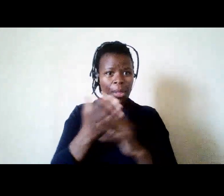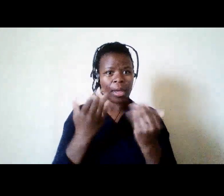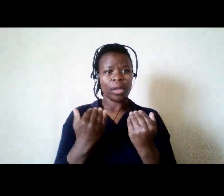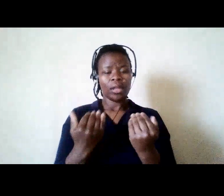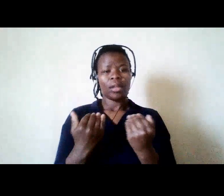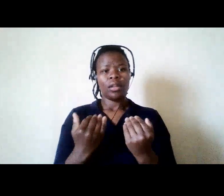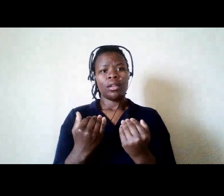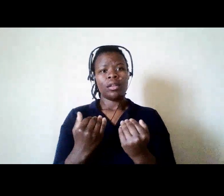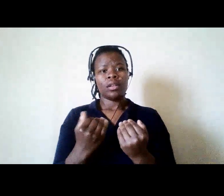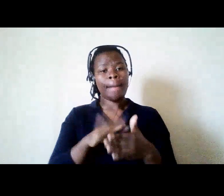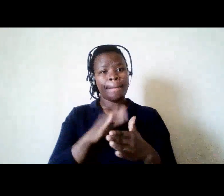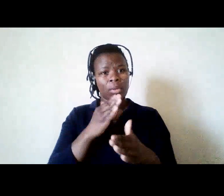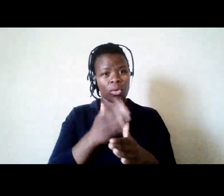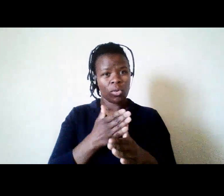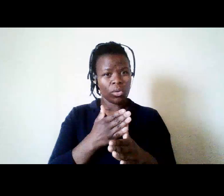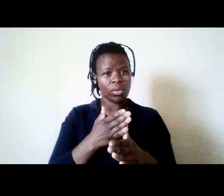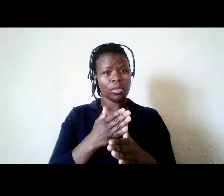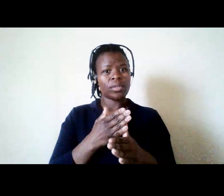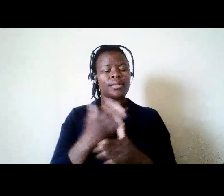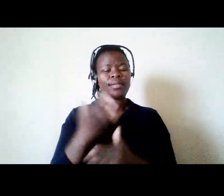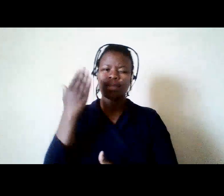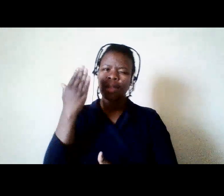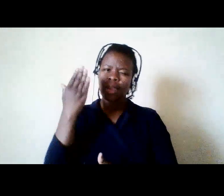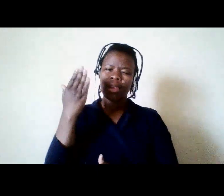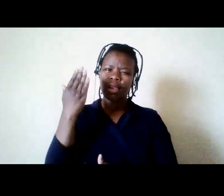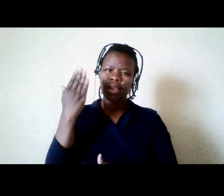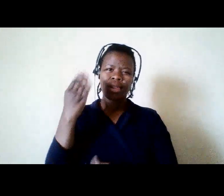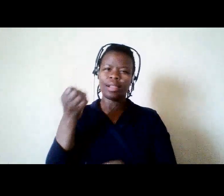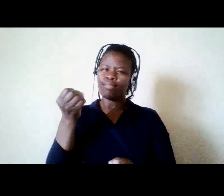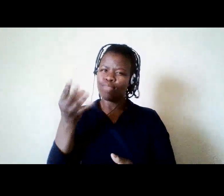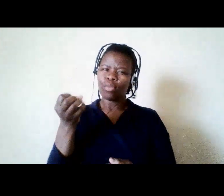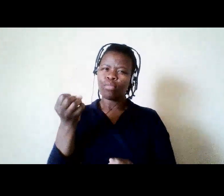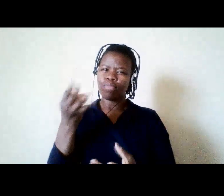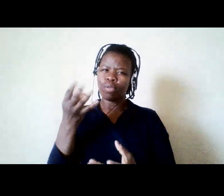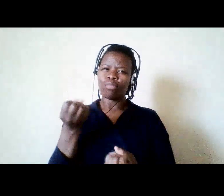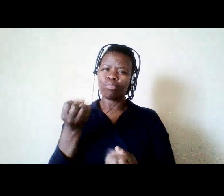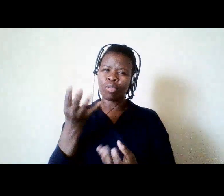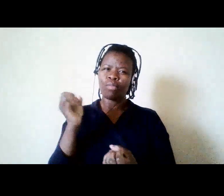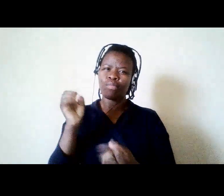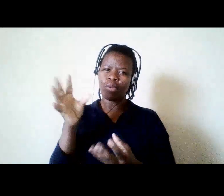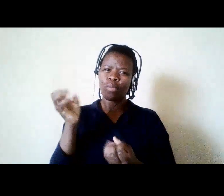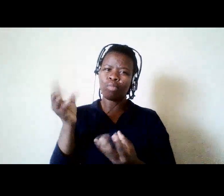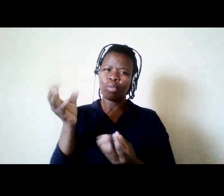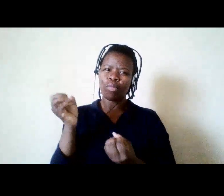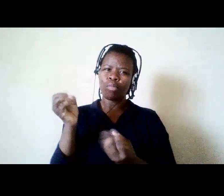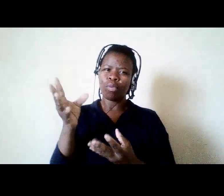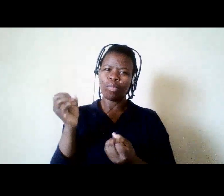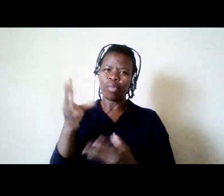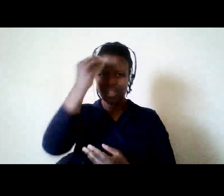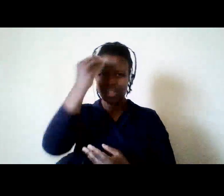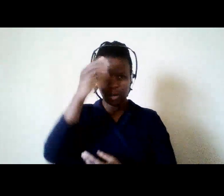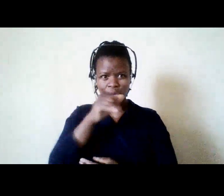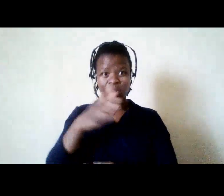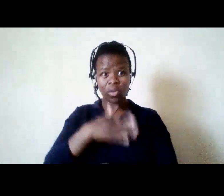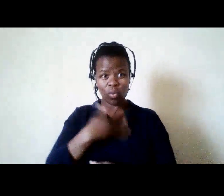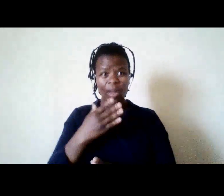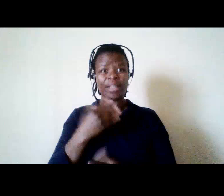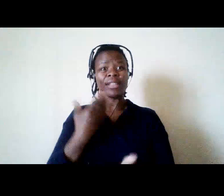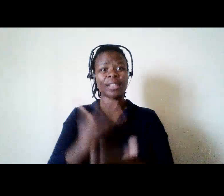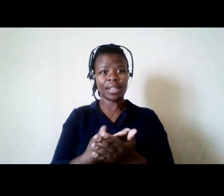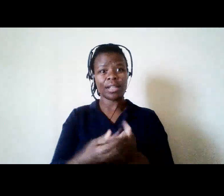I've raised my hand, a lot has been said with regard to what I wanted to contribute. My